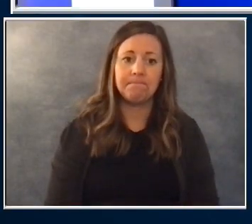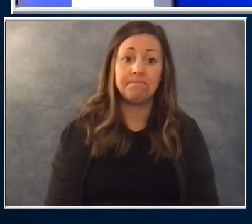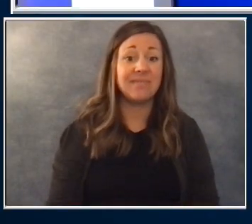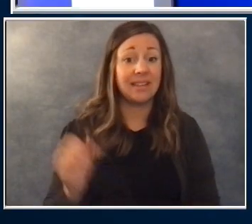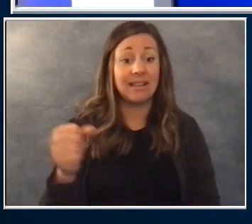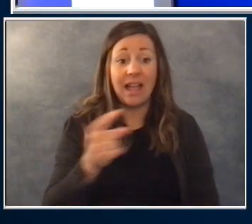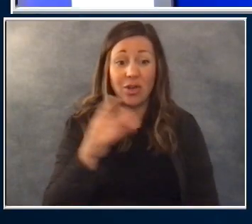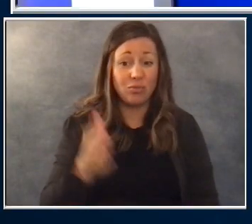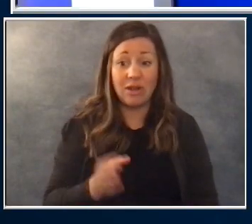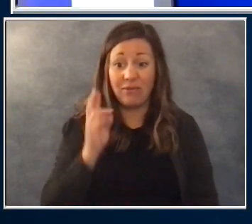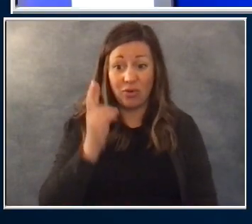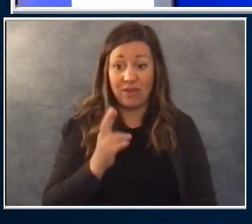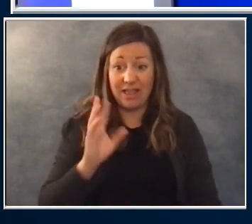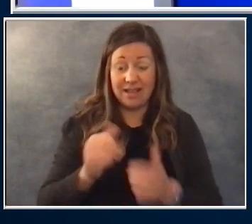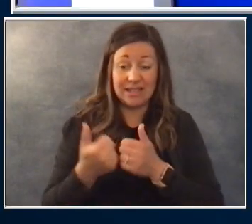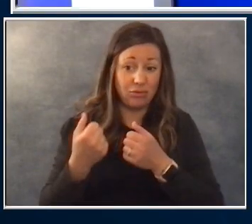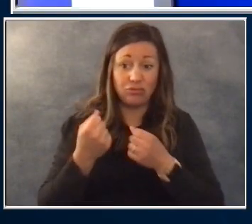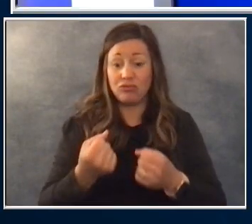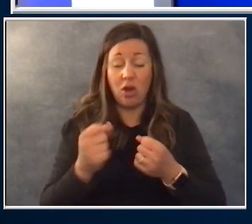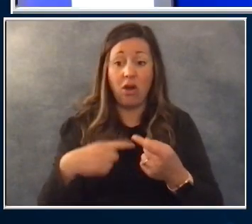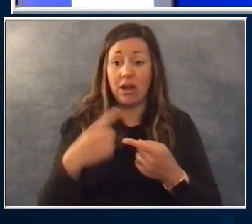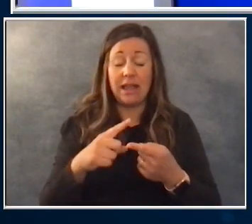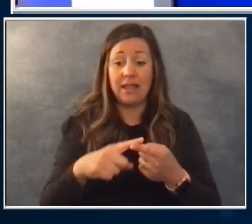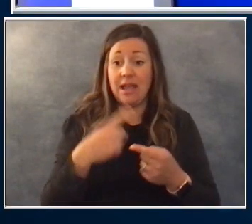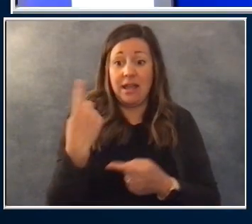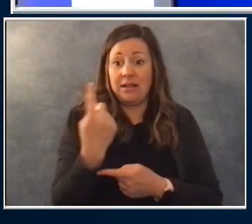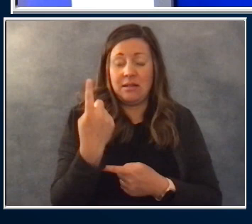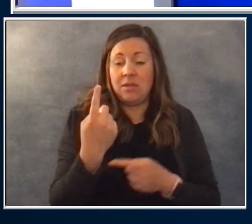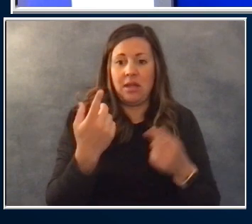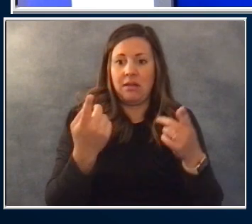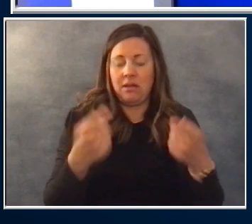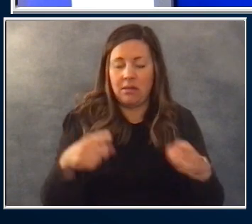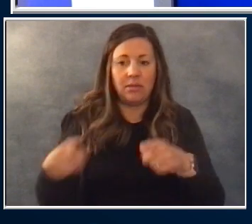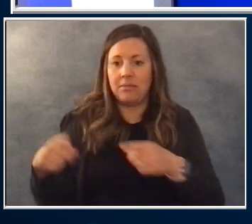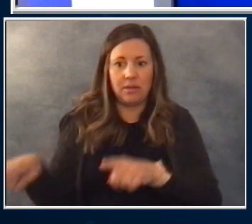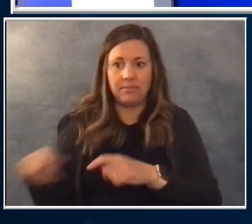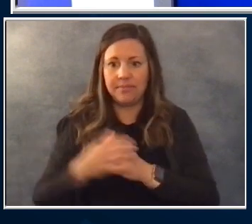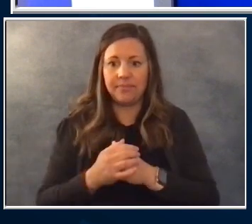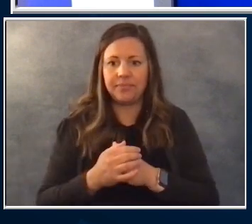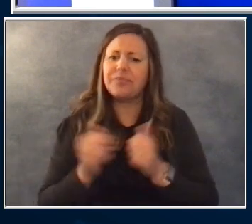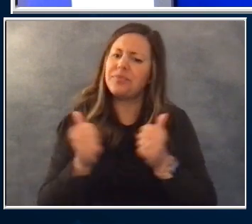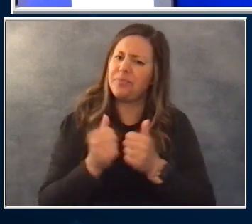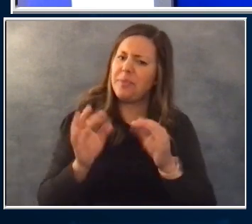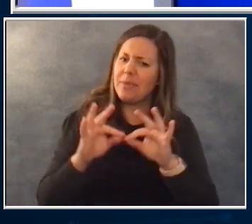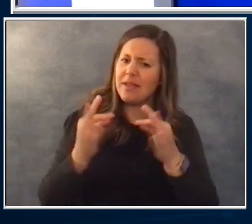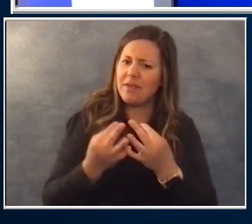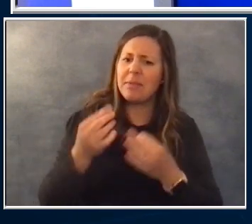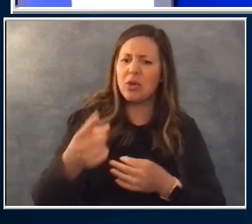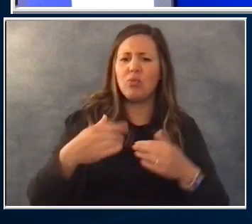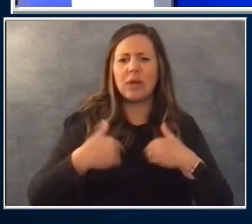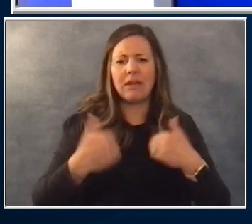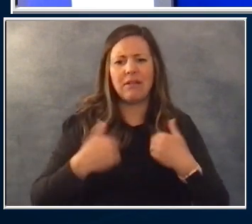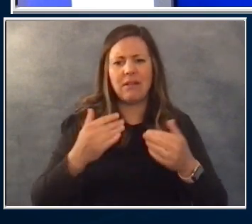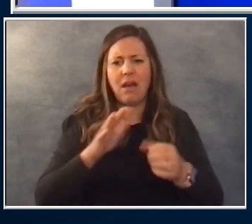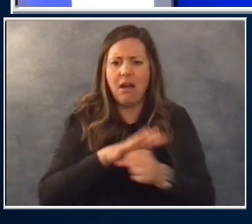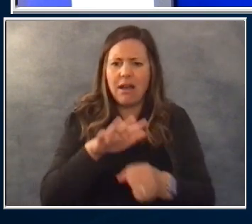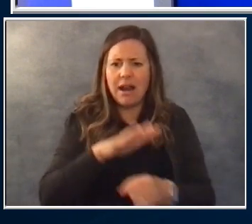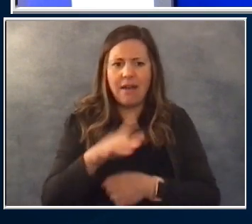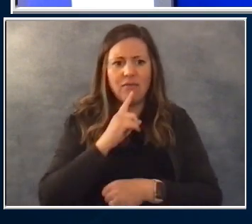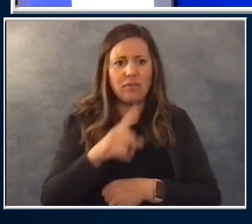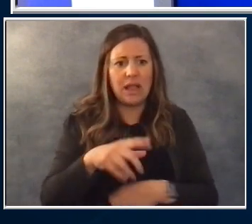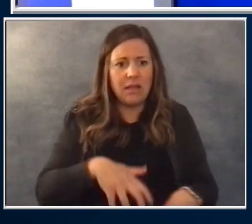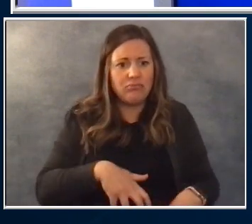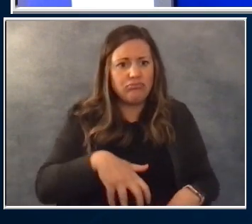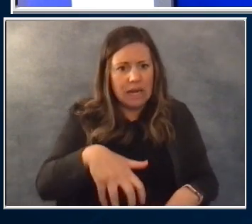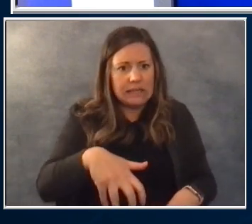how strong you are. Then you get a 1-2 punch like that. Speaking of family, though, you were young enough that fertility was a consideration when you started